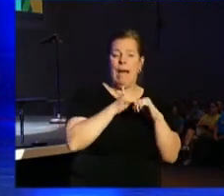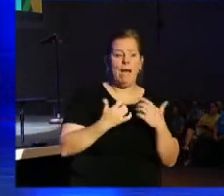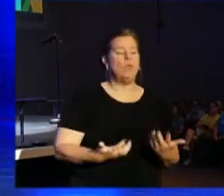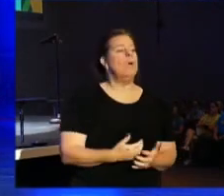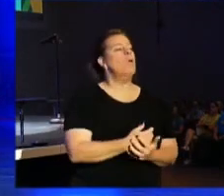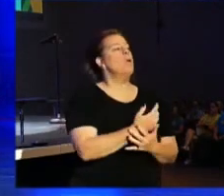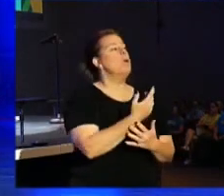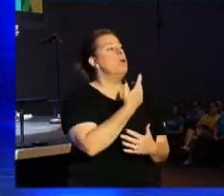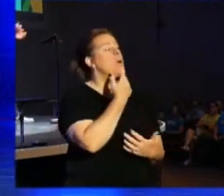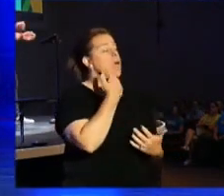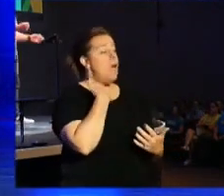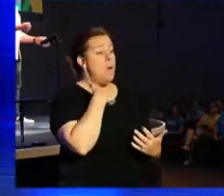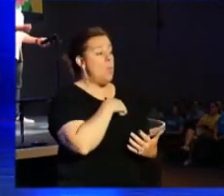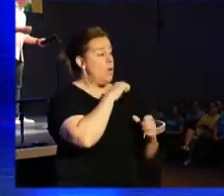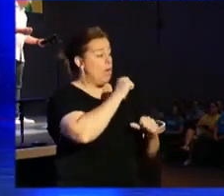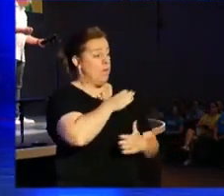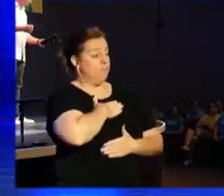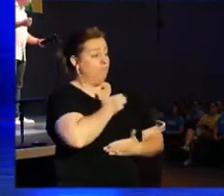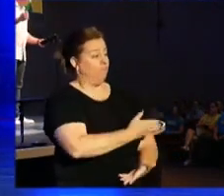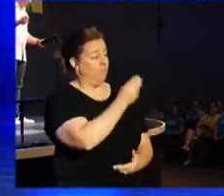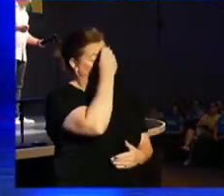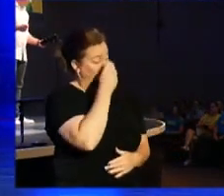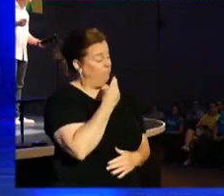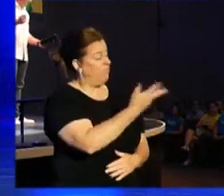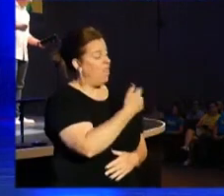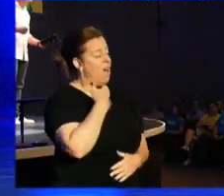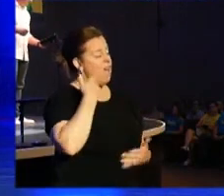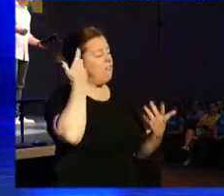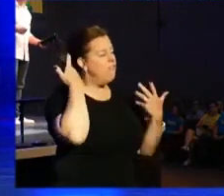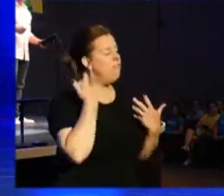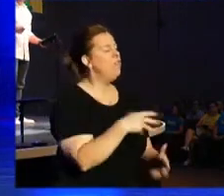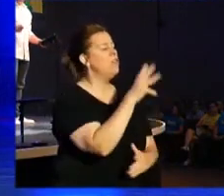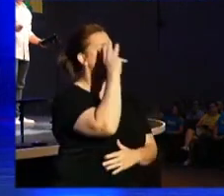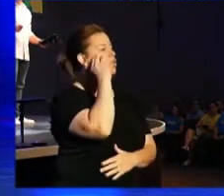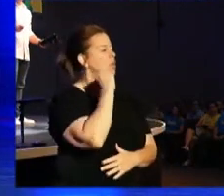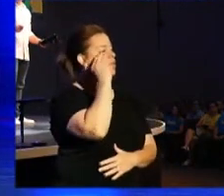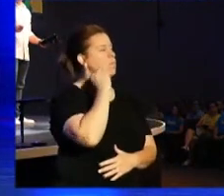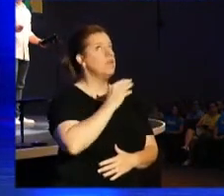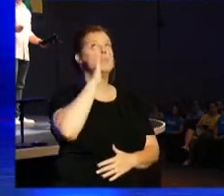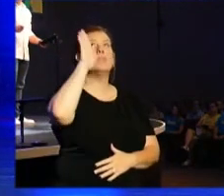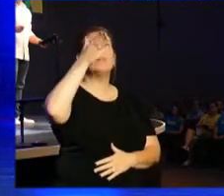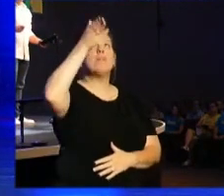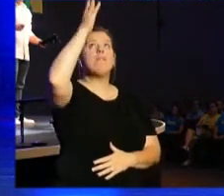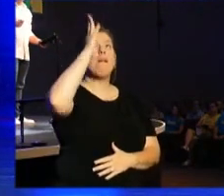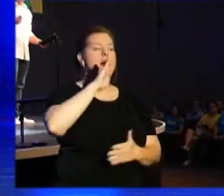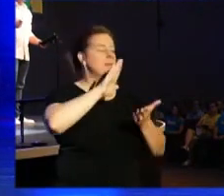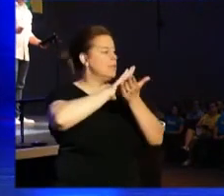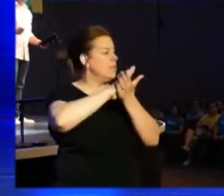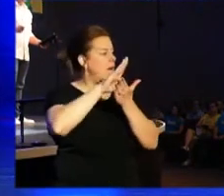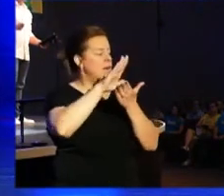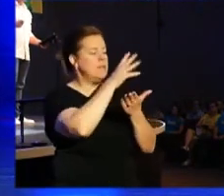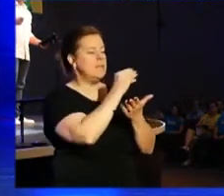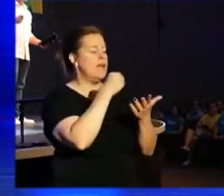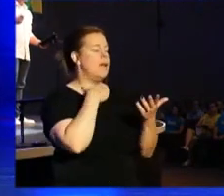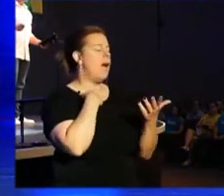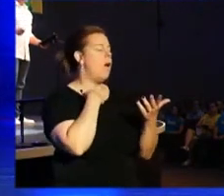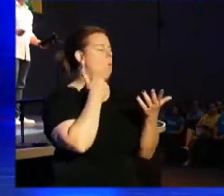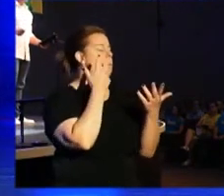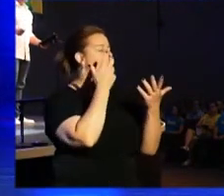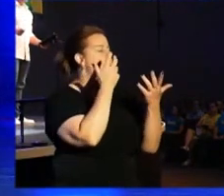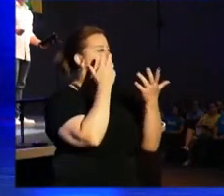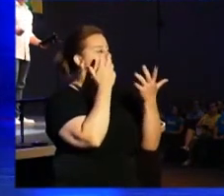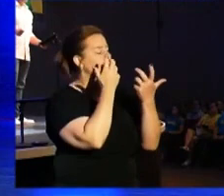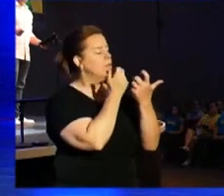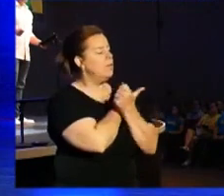And we can say to those people, we have tasted the kindness of the Lord, and we would love to share